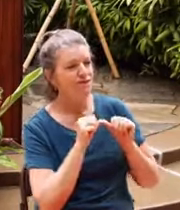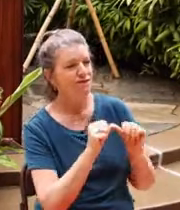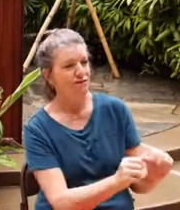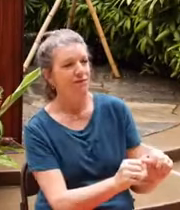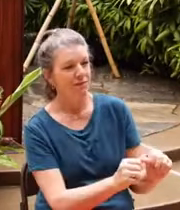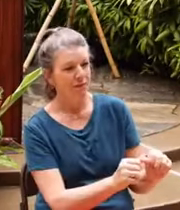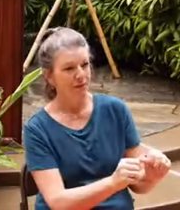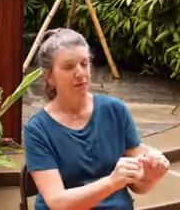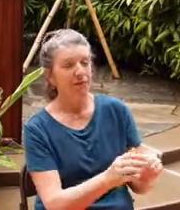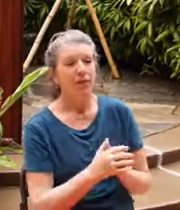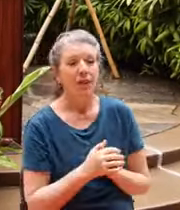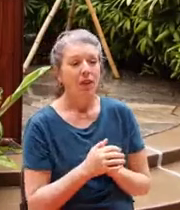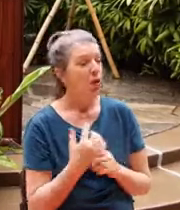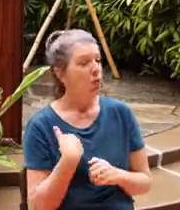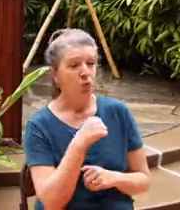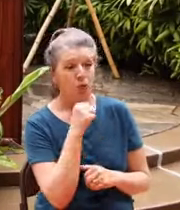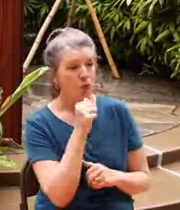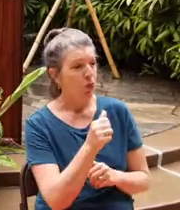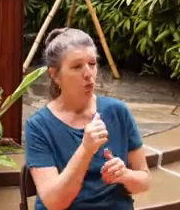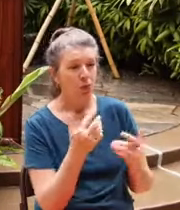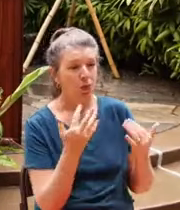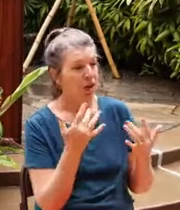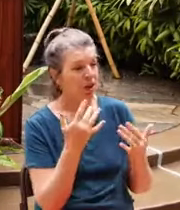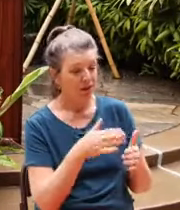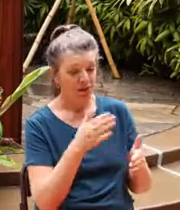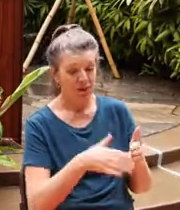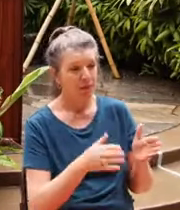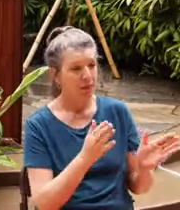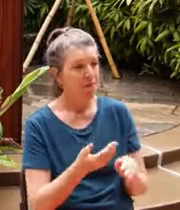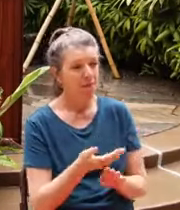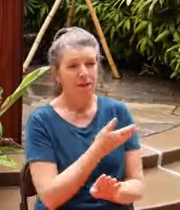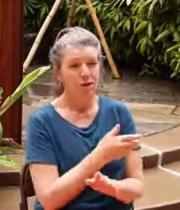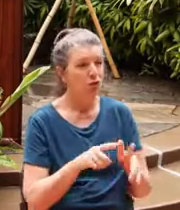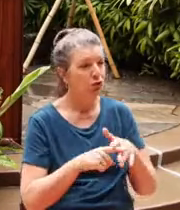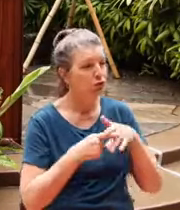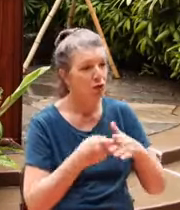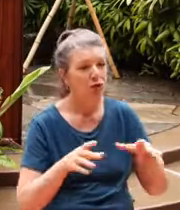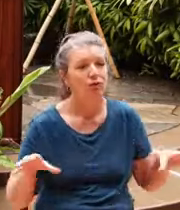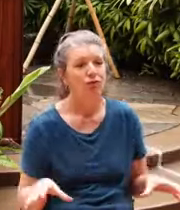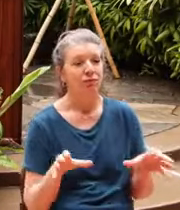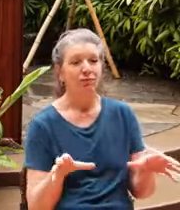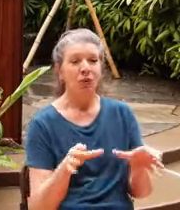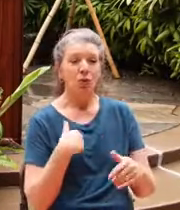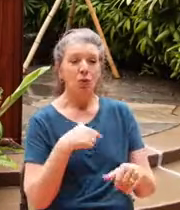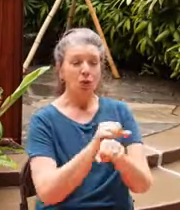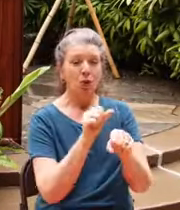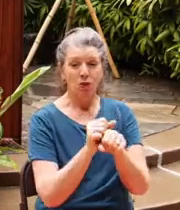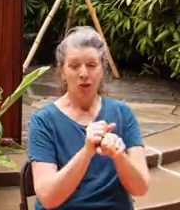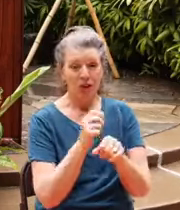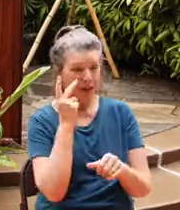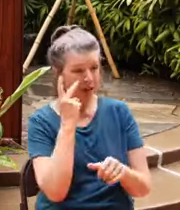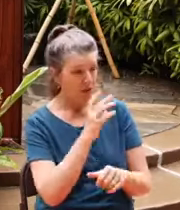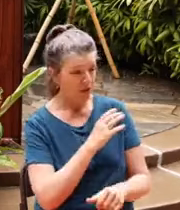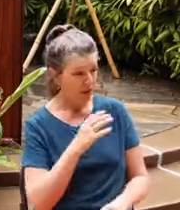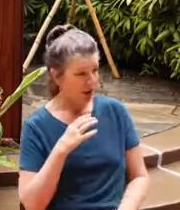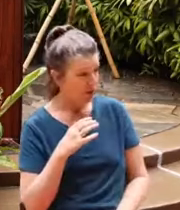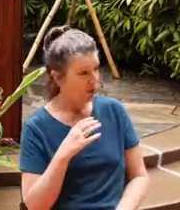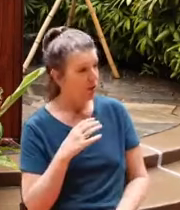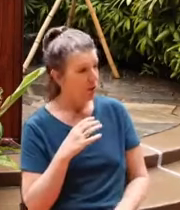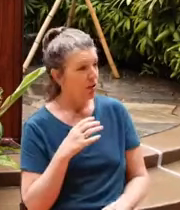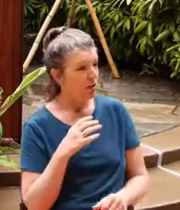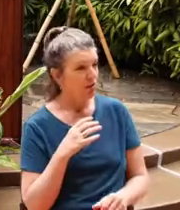But we didn't wait for a completed plan before we took action. We worked with our county council to make